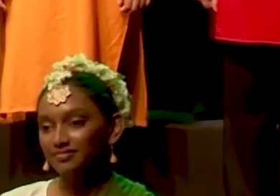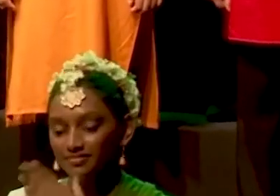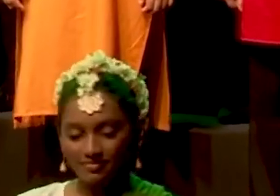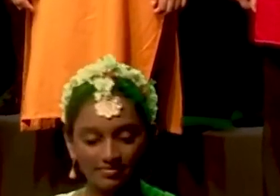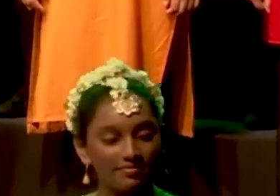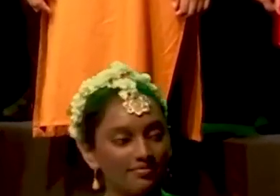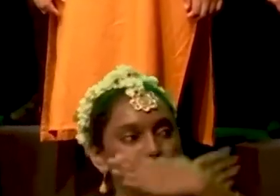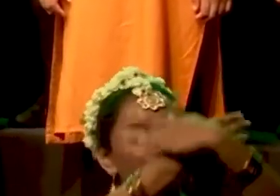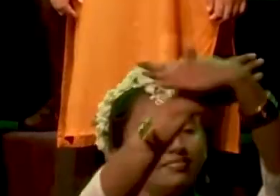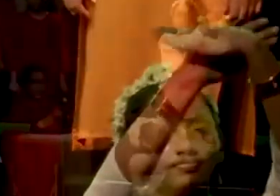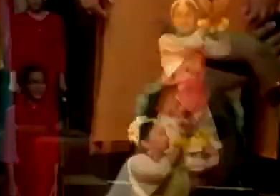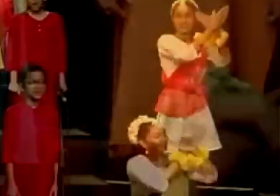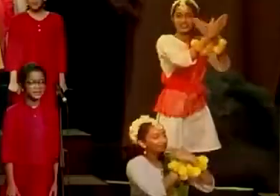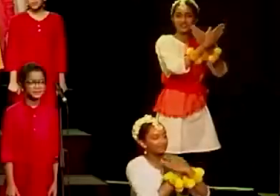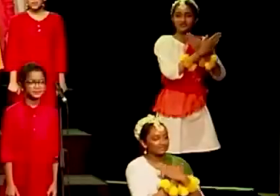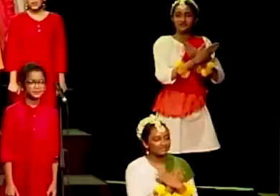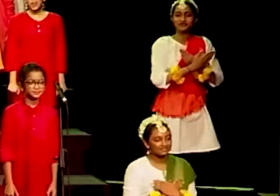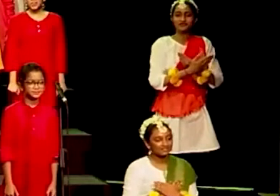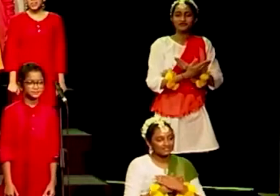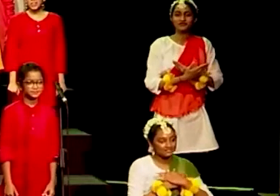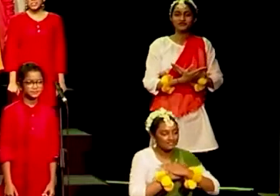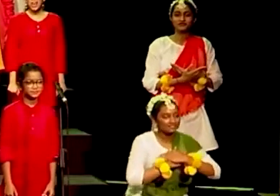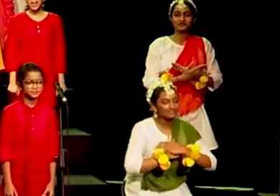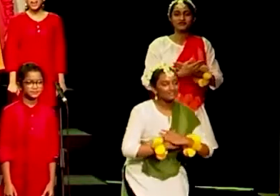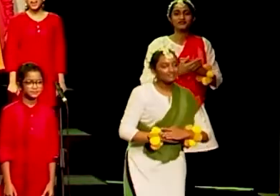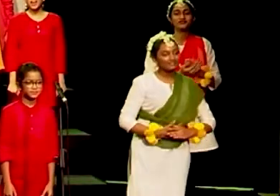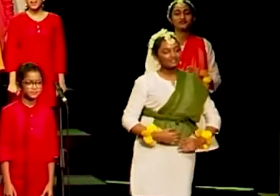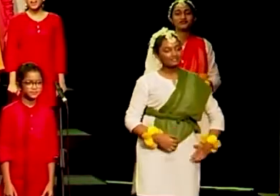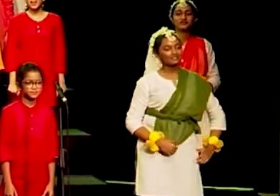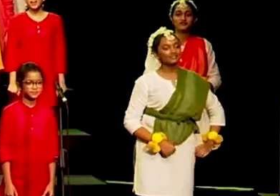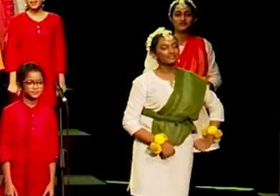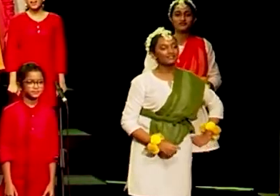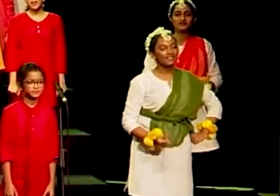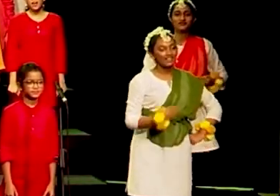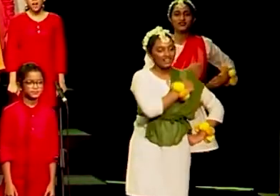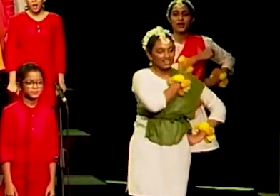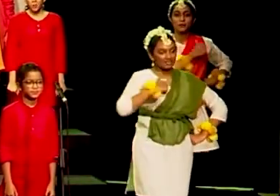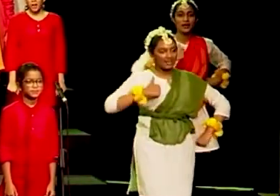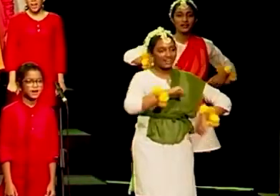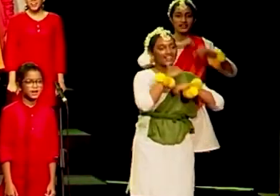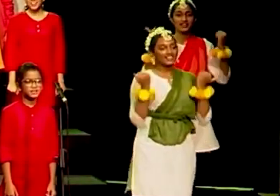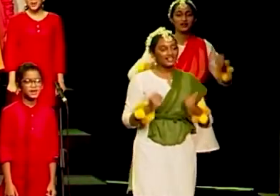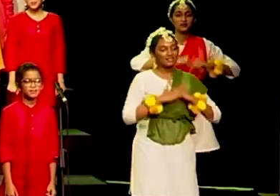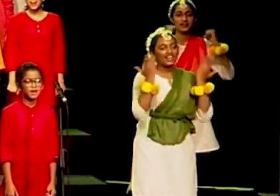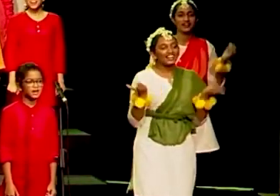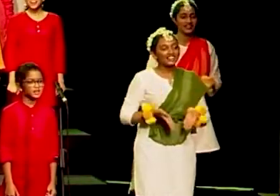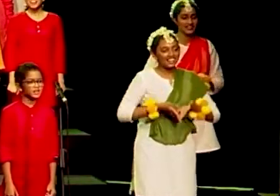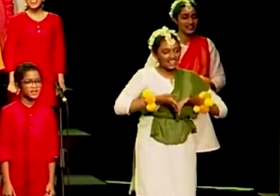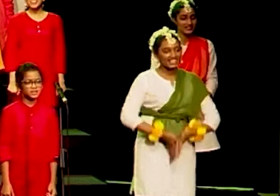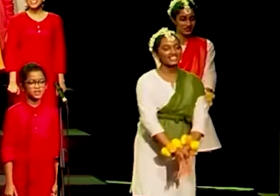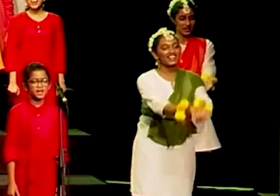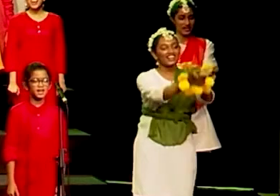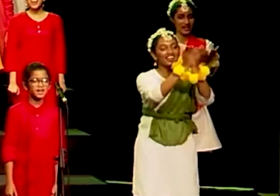when knowledge is free. Bharat mera desh hai, Bharat